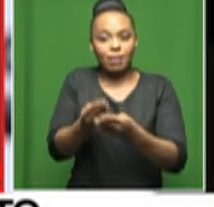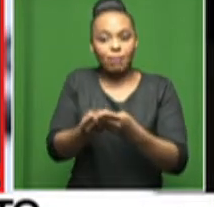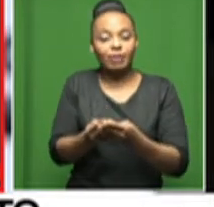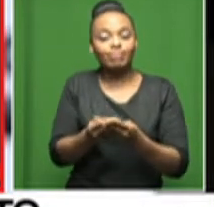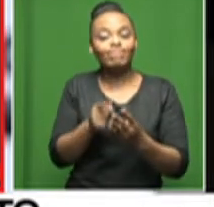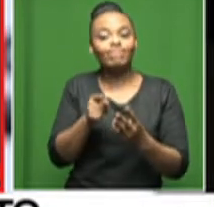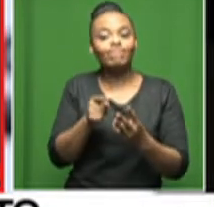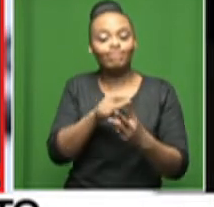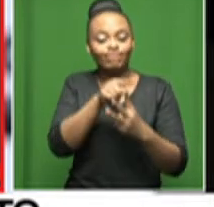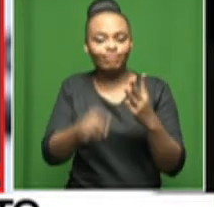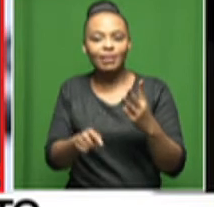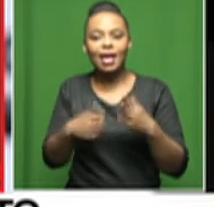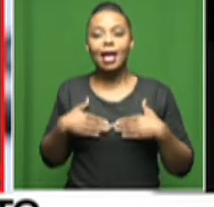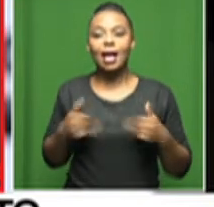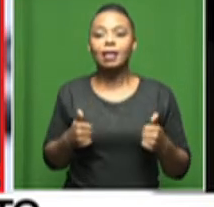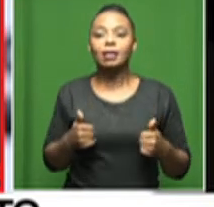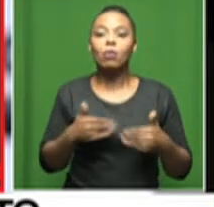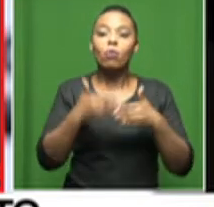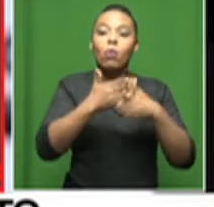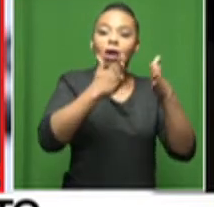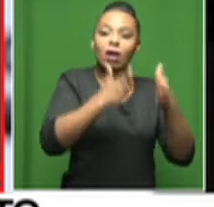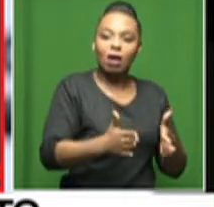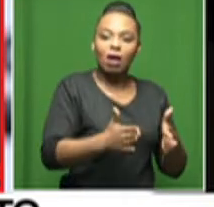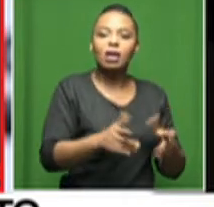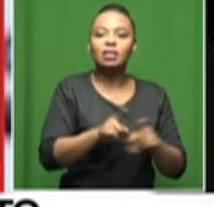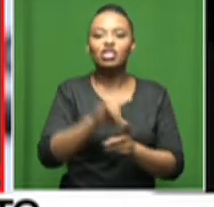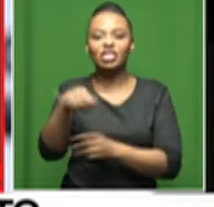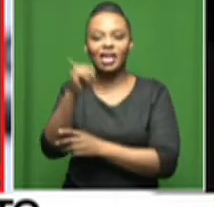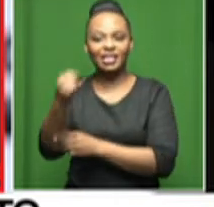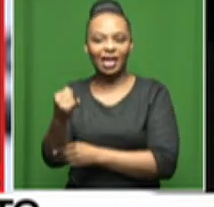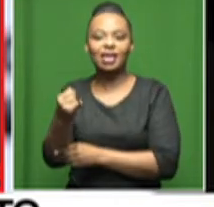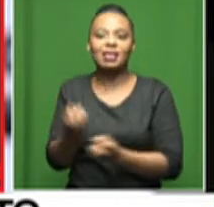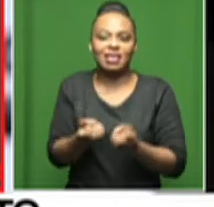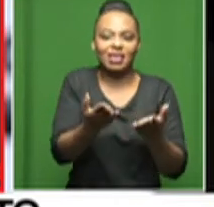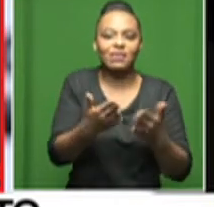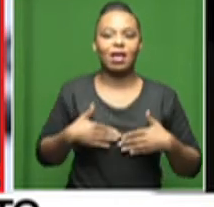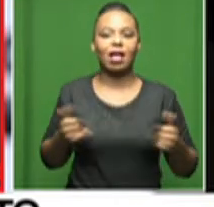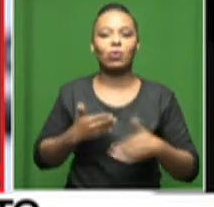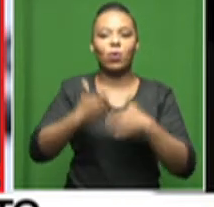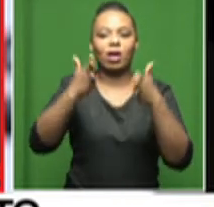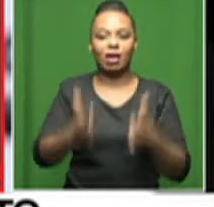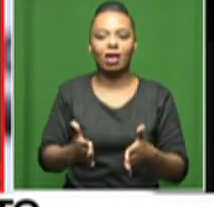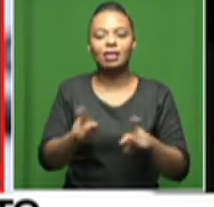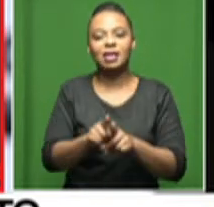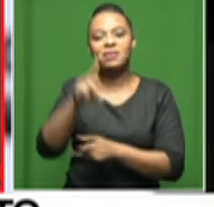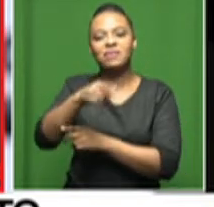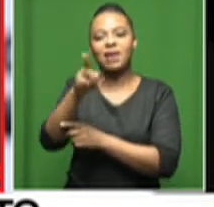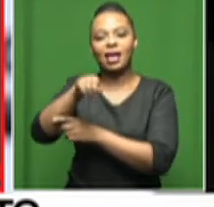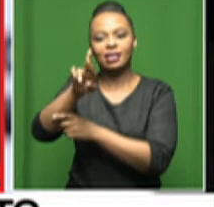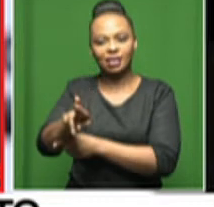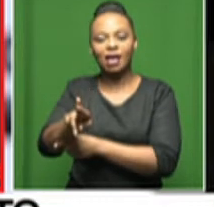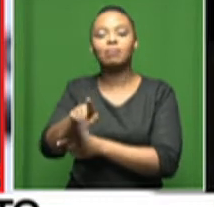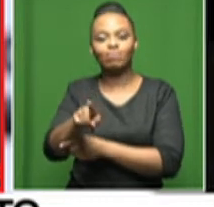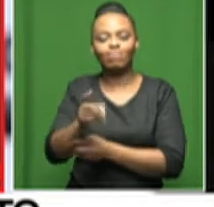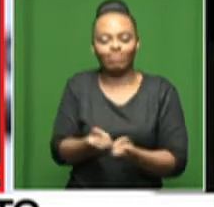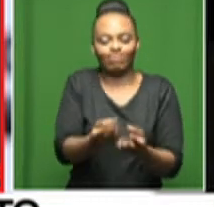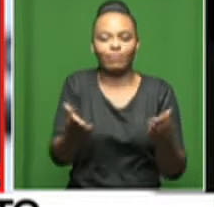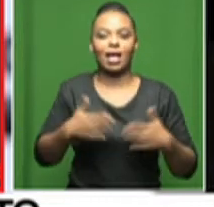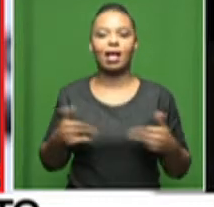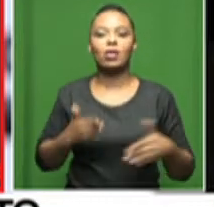the health workers will also be the J&J and the Pfizer vaccines as we